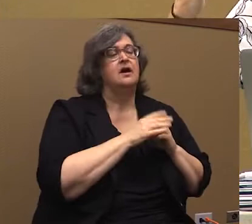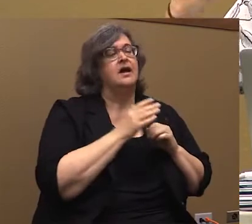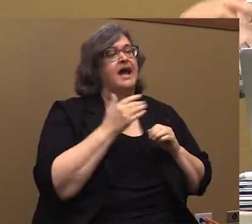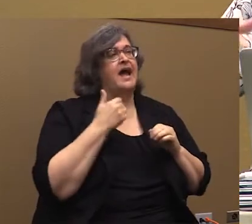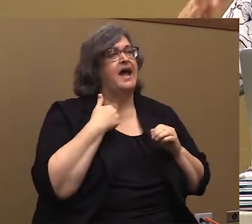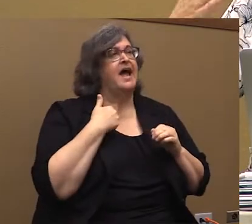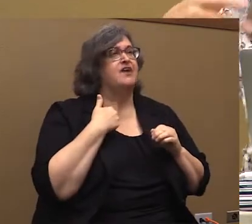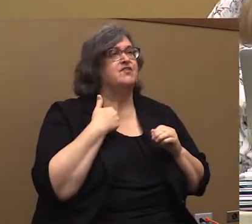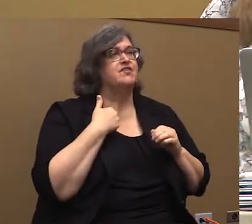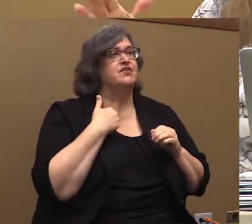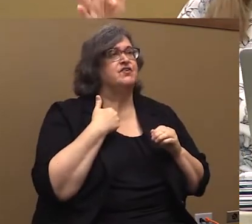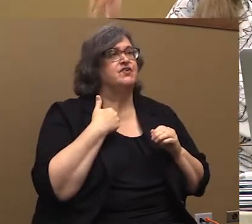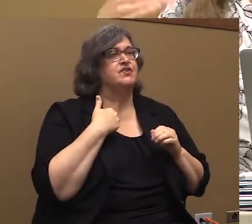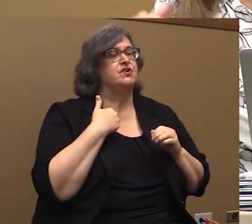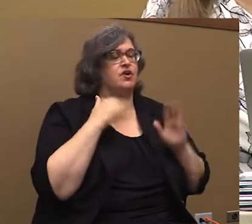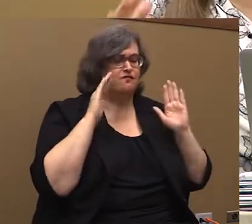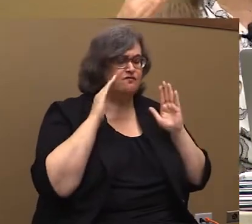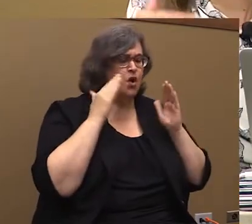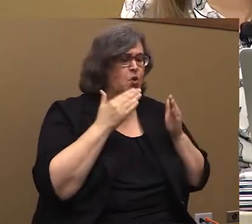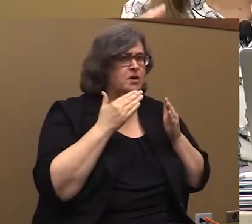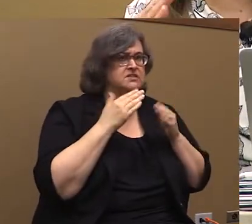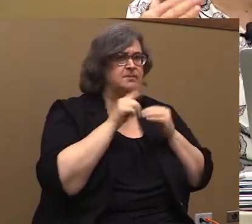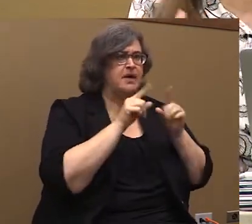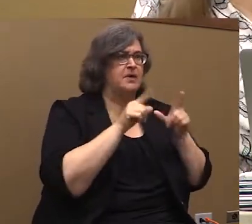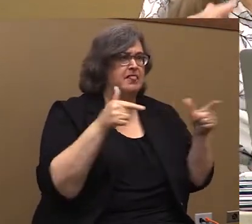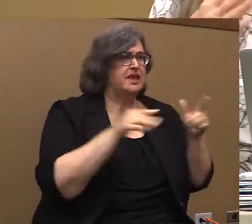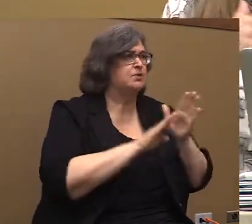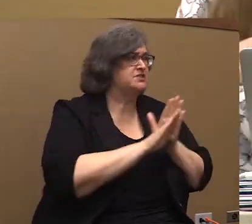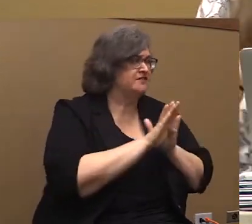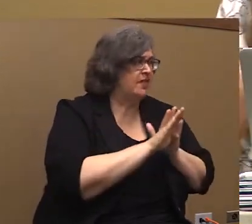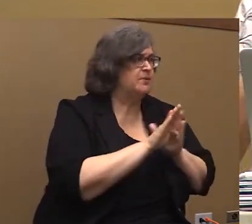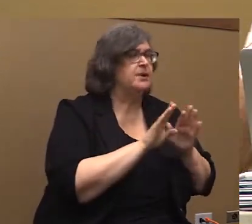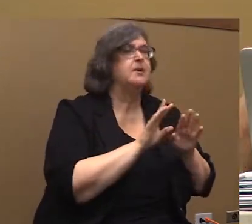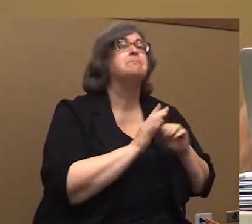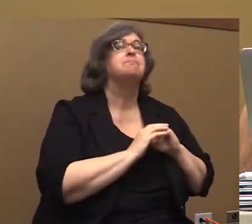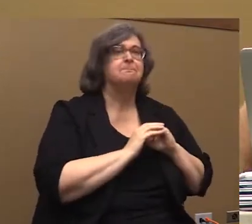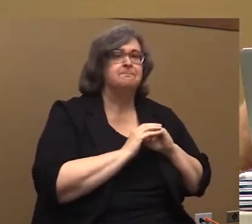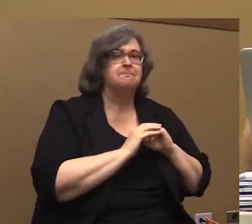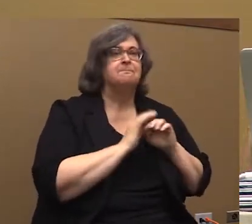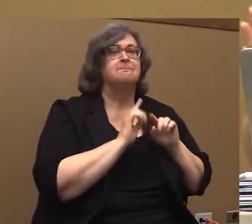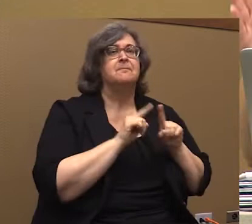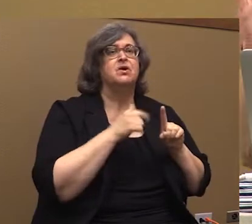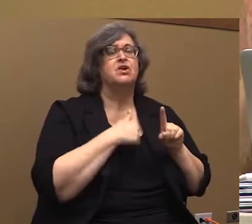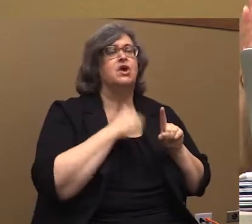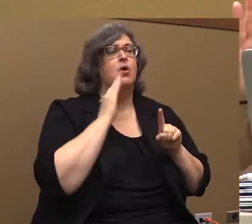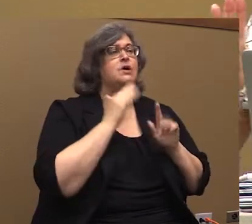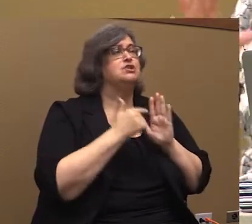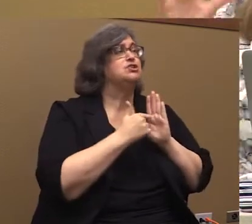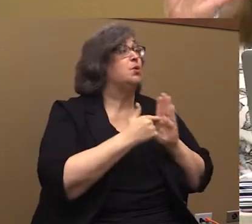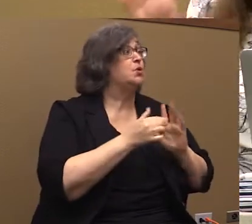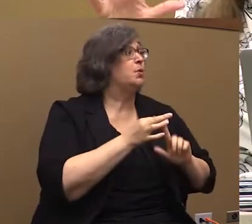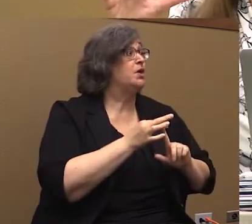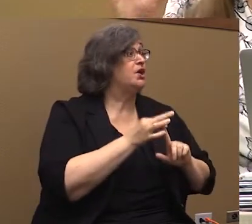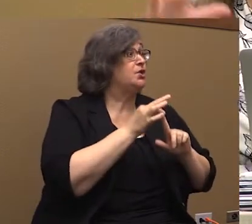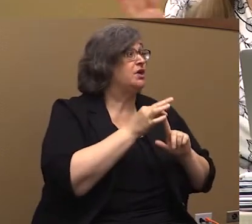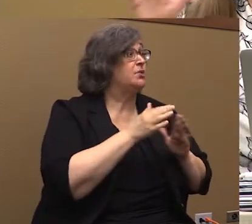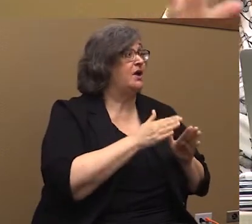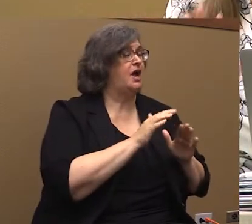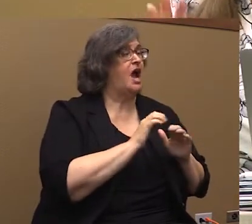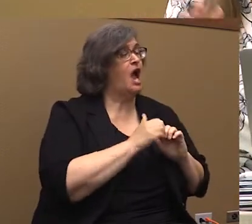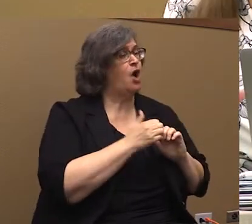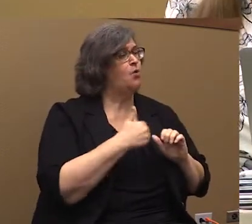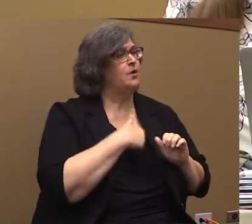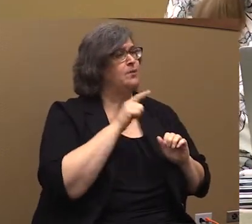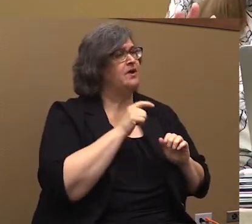think teachers and staff that work with kids who are deaf and hard of hearing kind of have this focus about